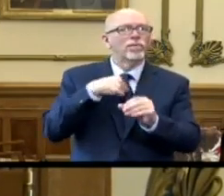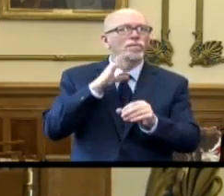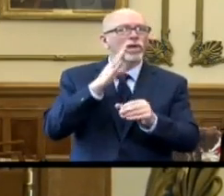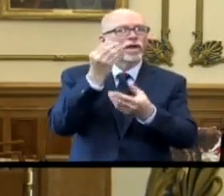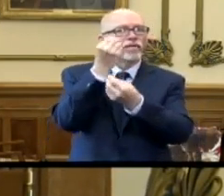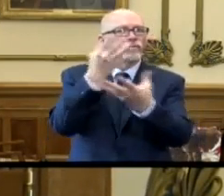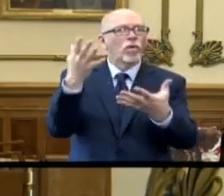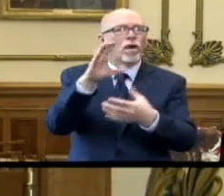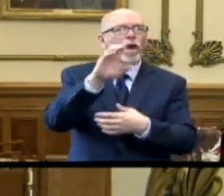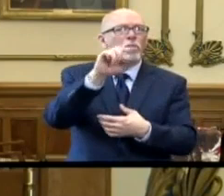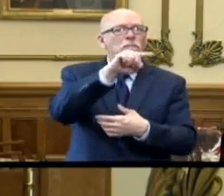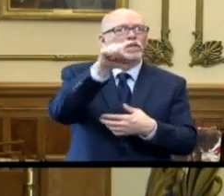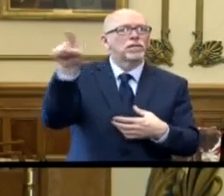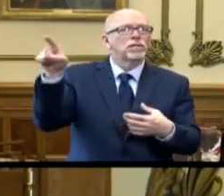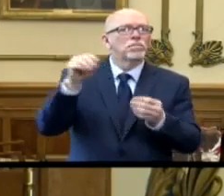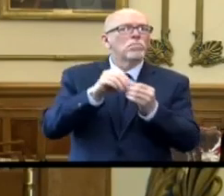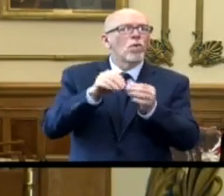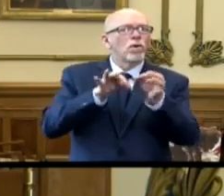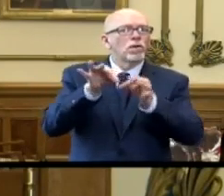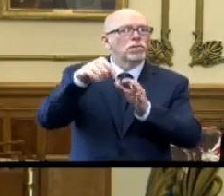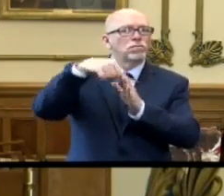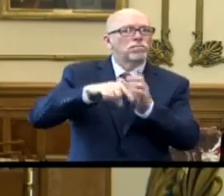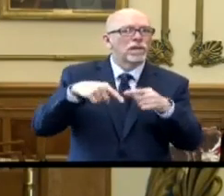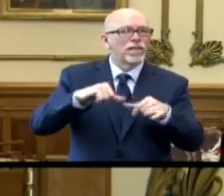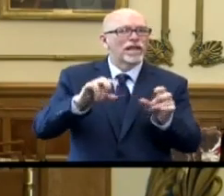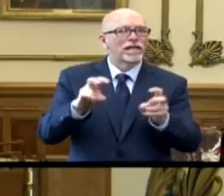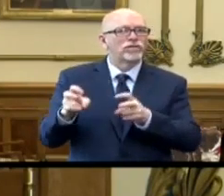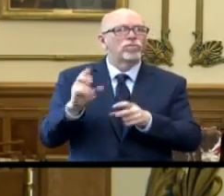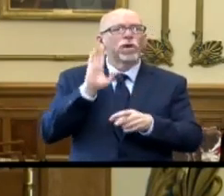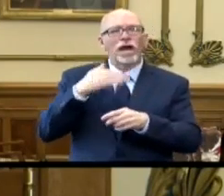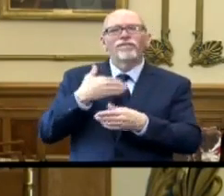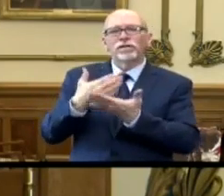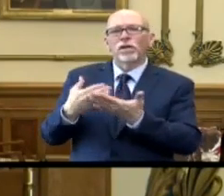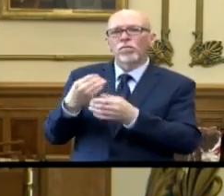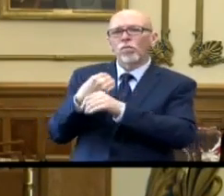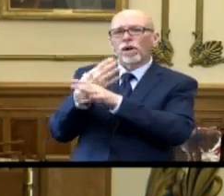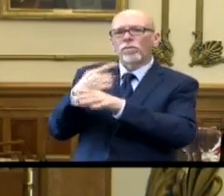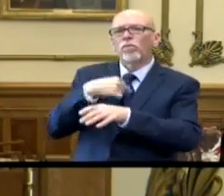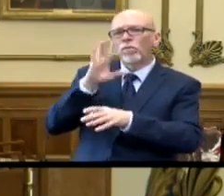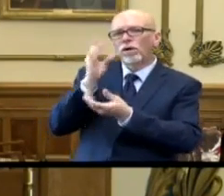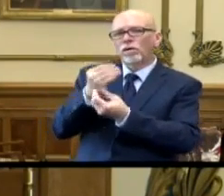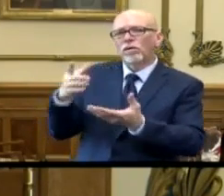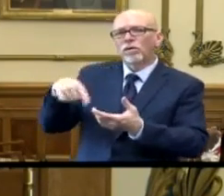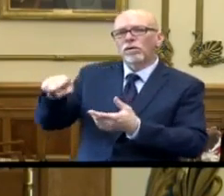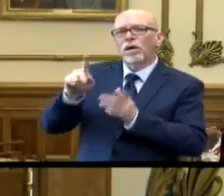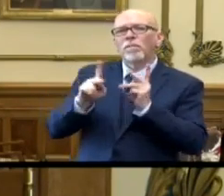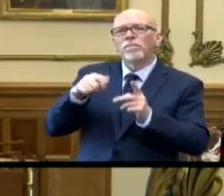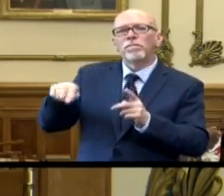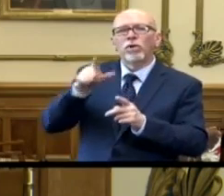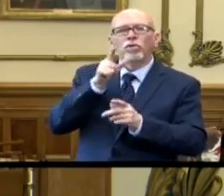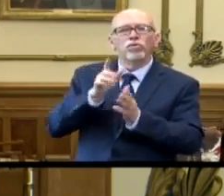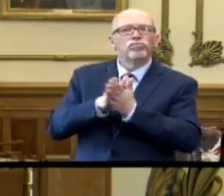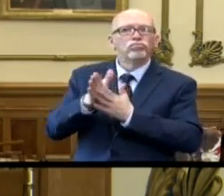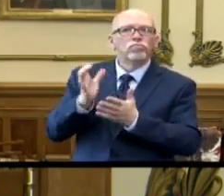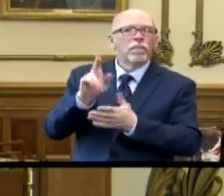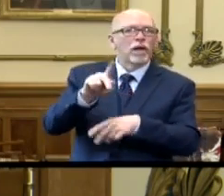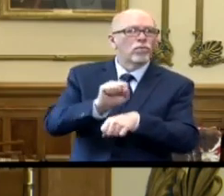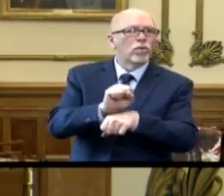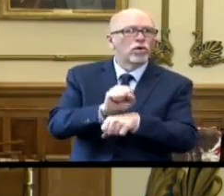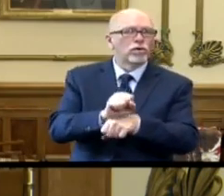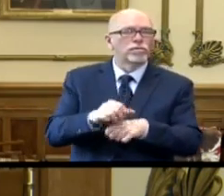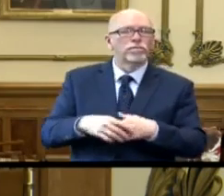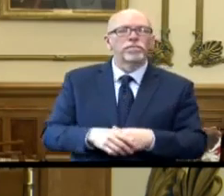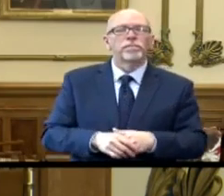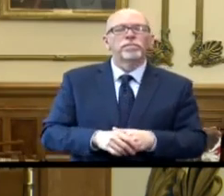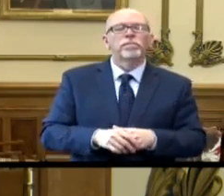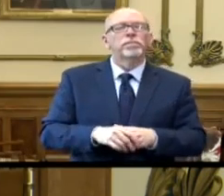informing employers a little bit more on this issue, and we will also have webinars where we will inform individuals who will be going back to work on